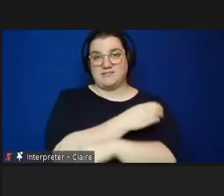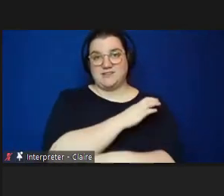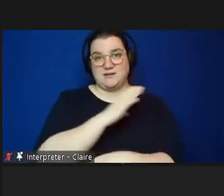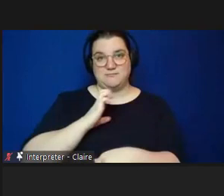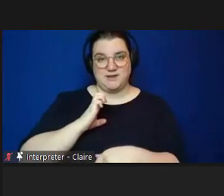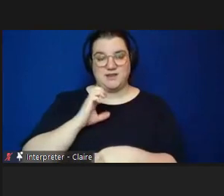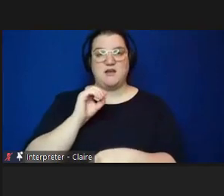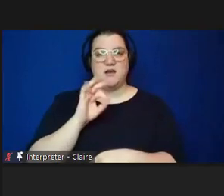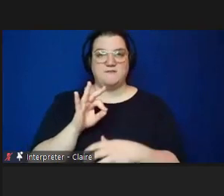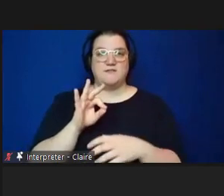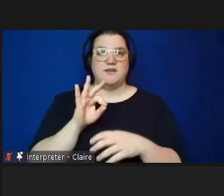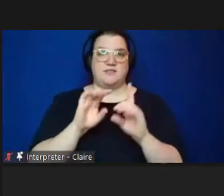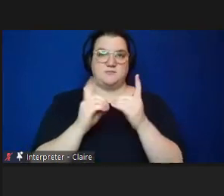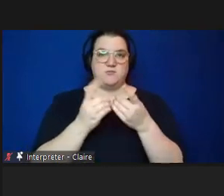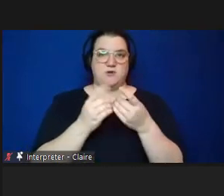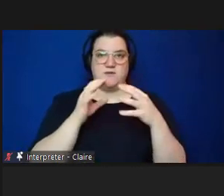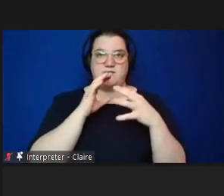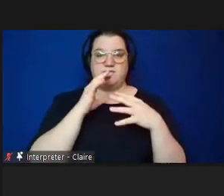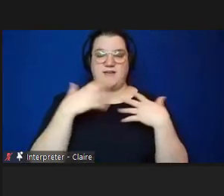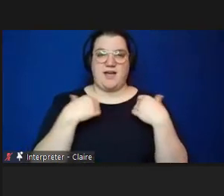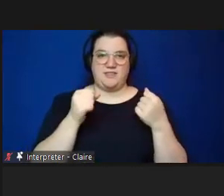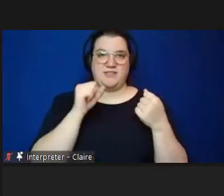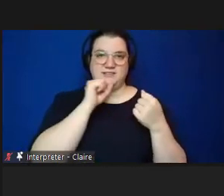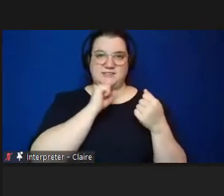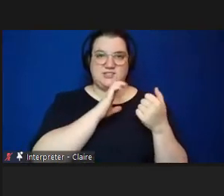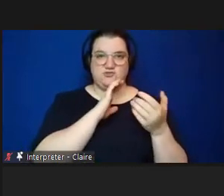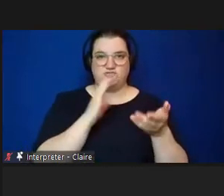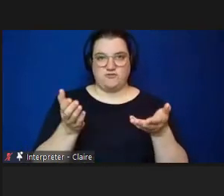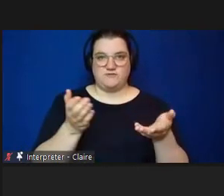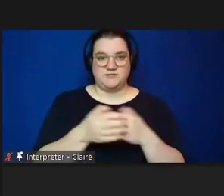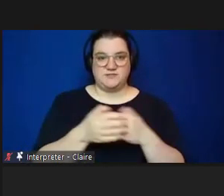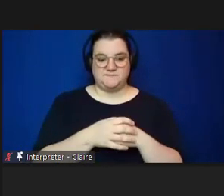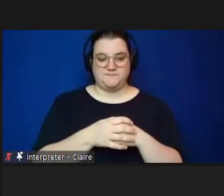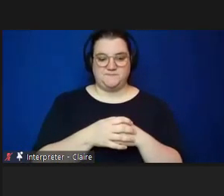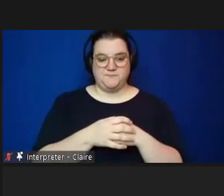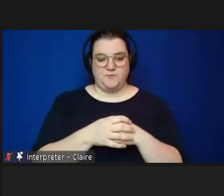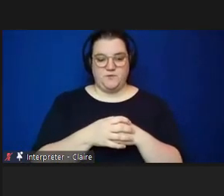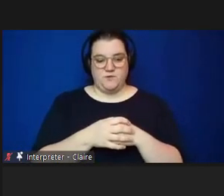of Health and Senior Services. Next slide, please.